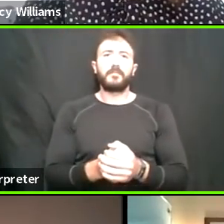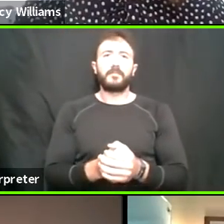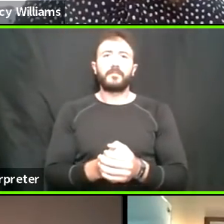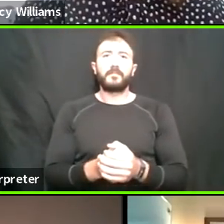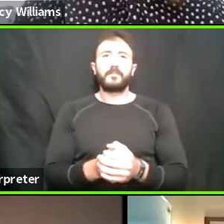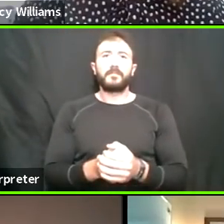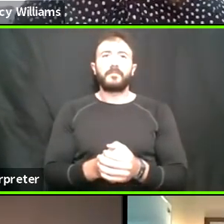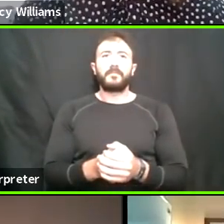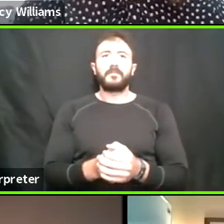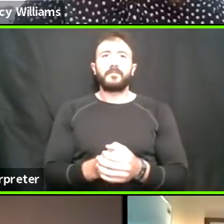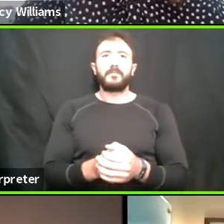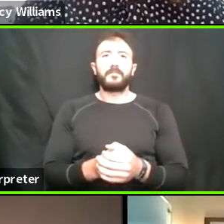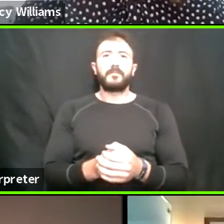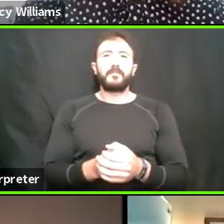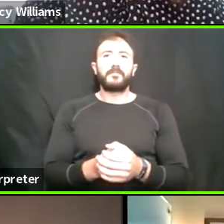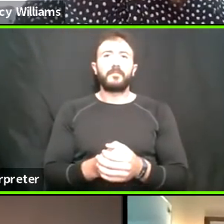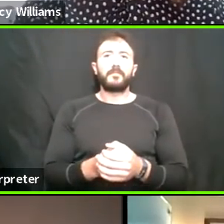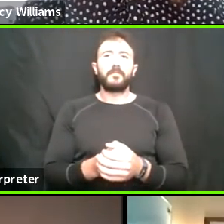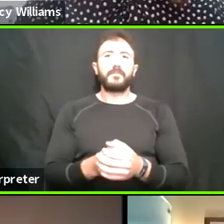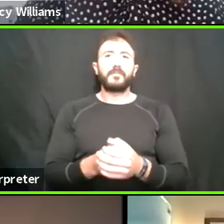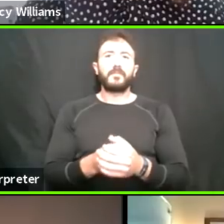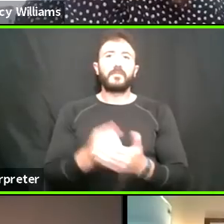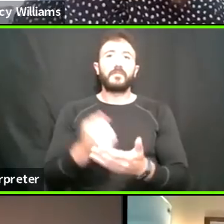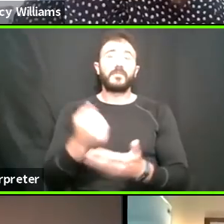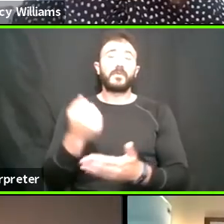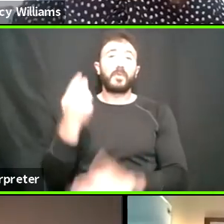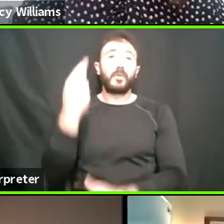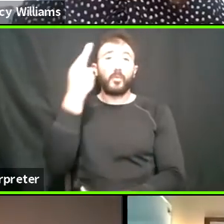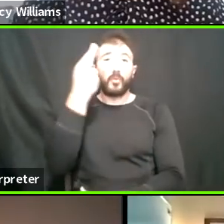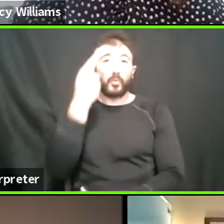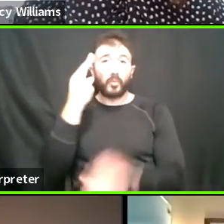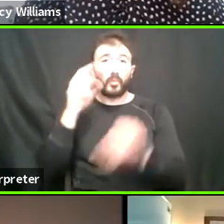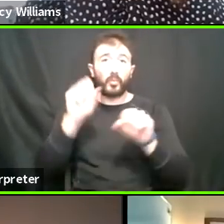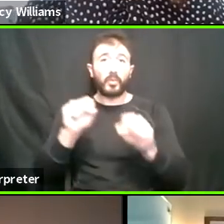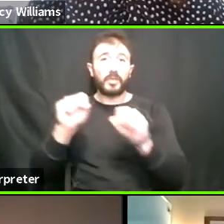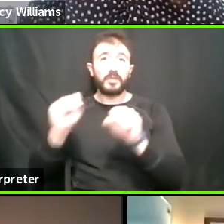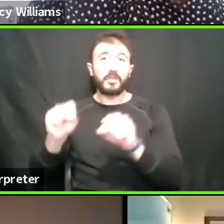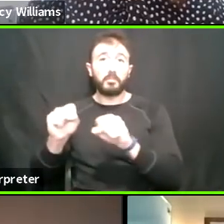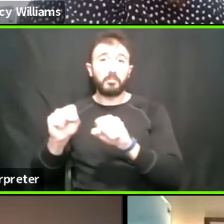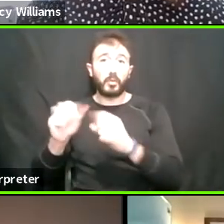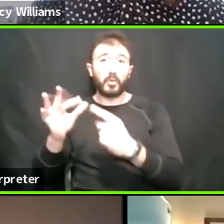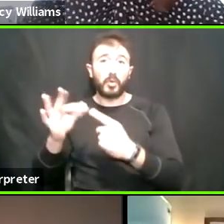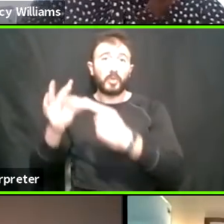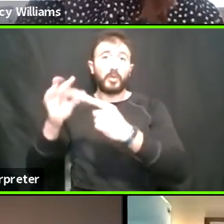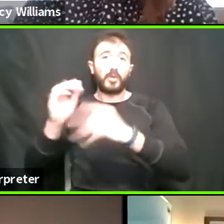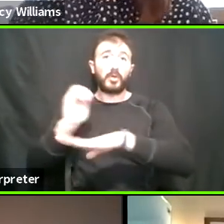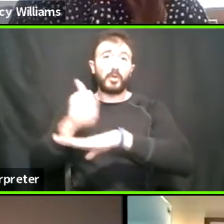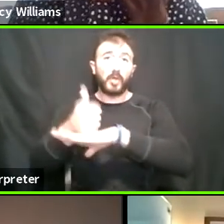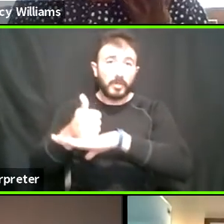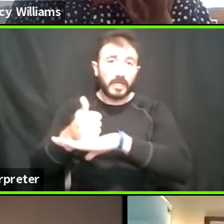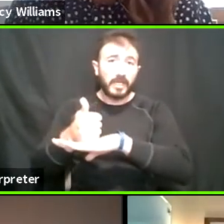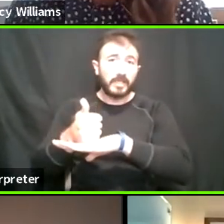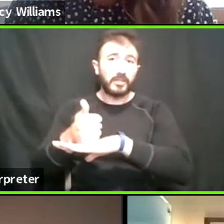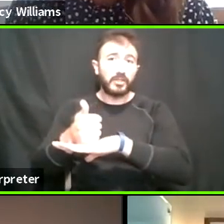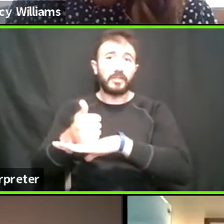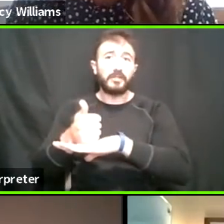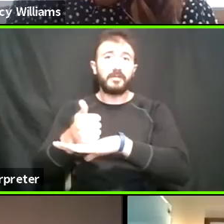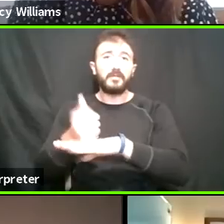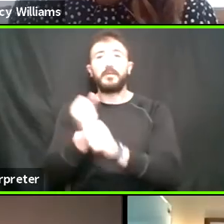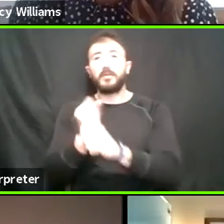determine what a reasonable accommodation might look like to ensure that they stay healthy and